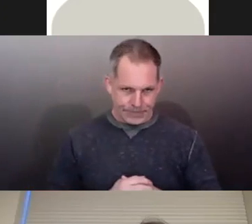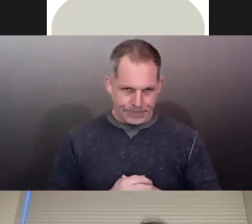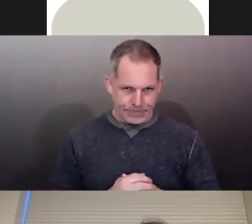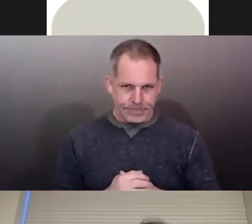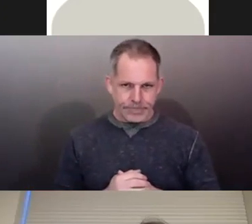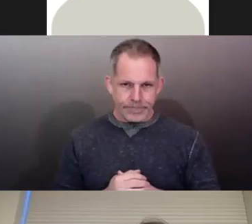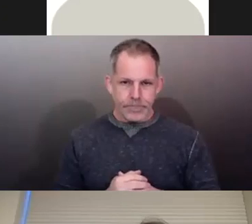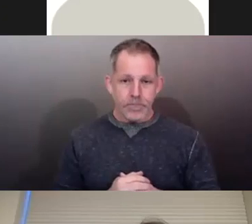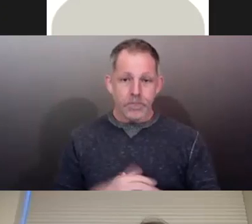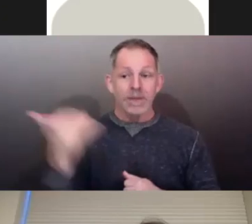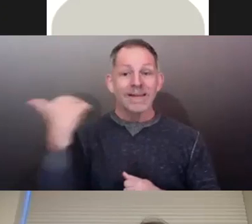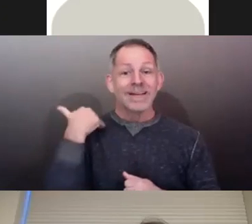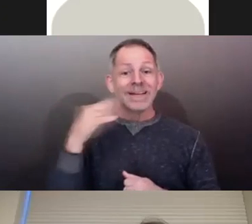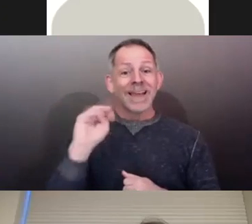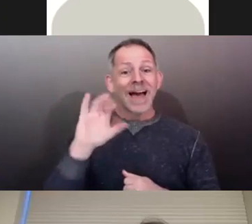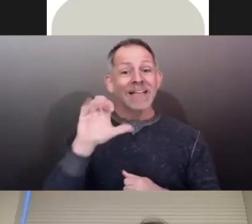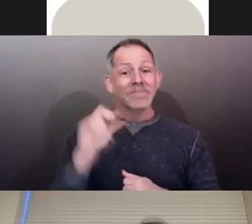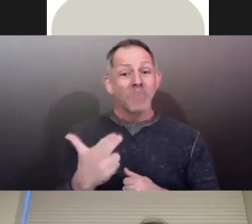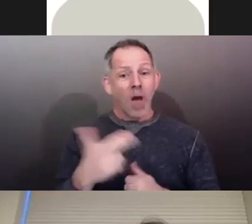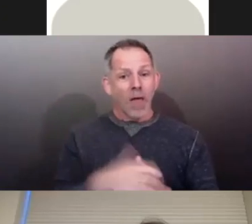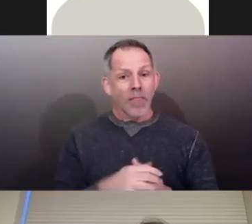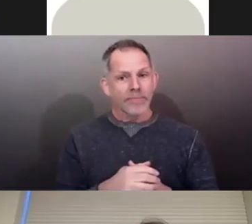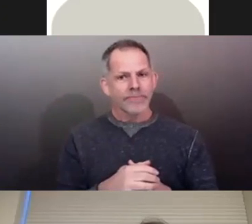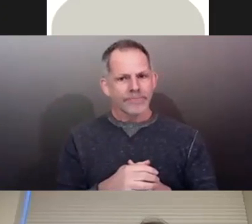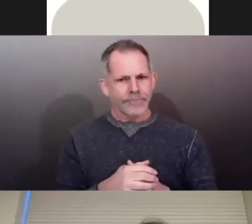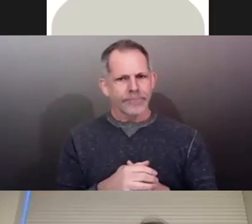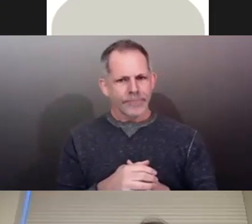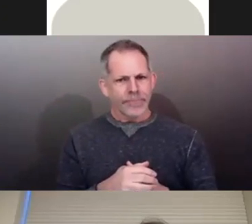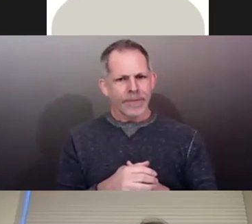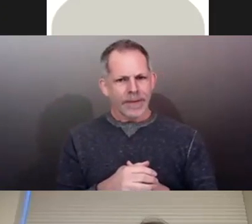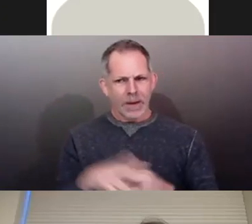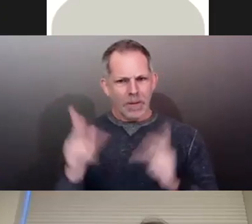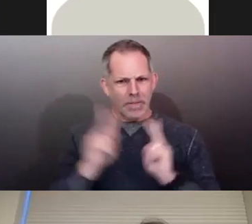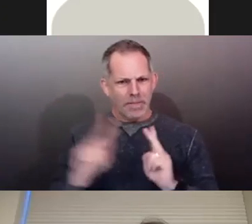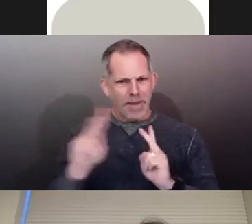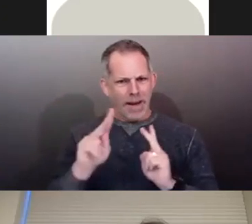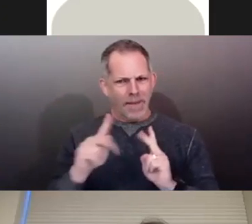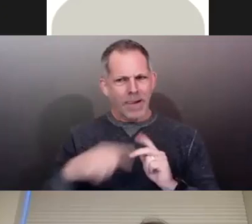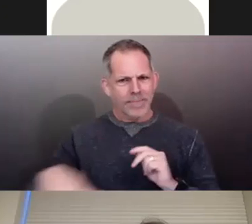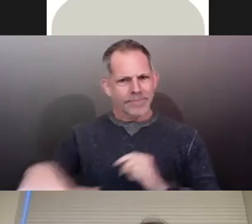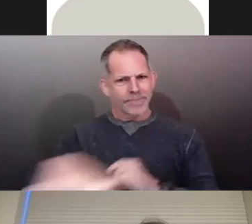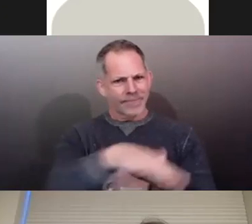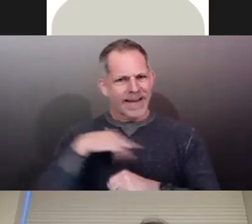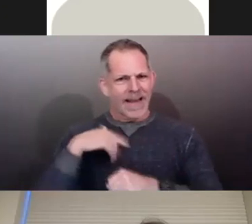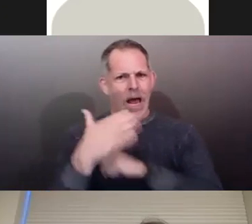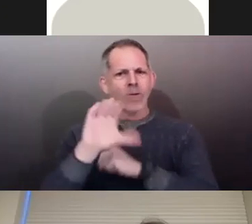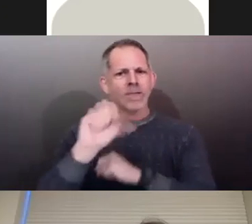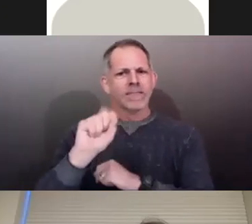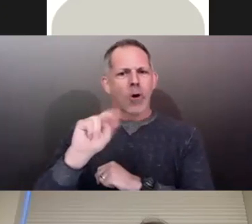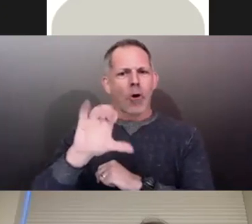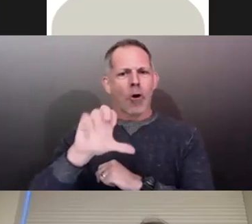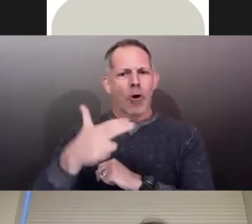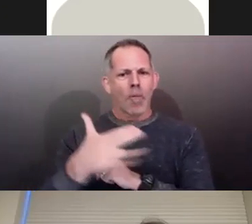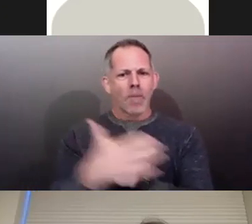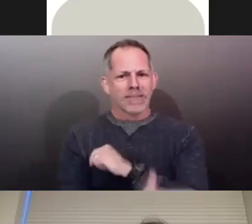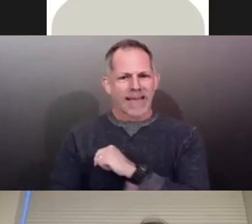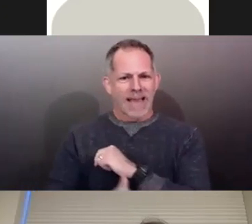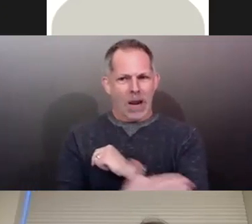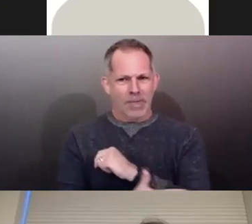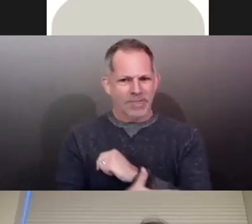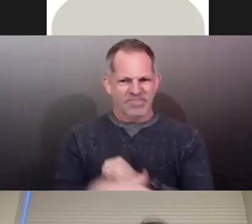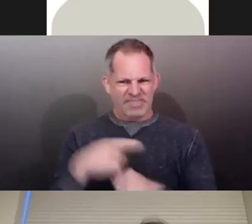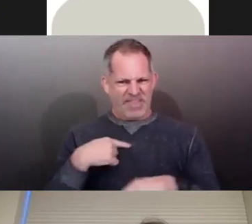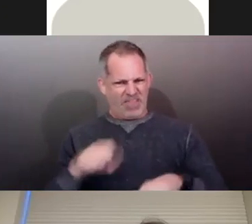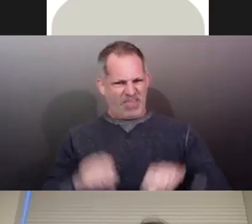County and that our ability to take care of one another, and I still strongly believe that. Like anything, preventing the spread of illness